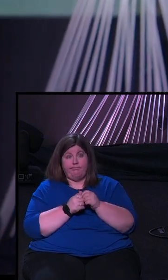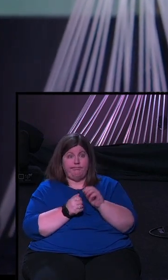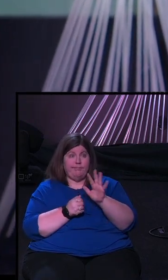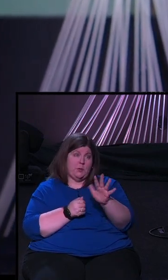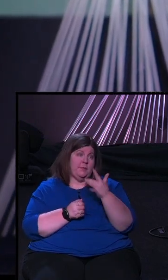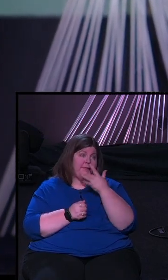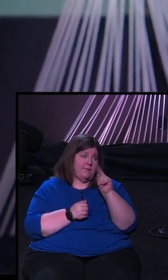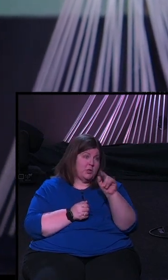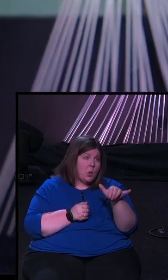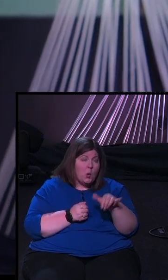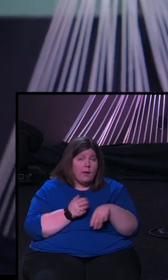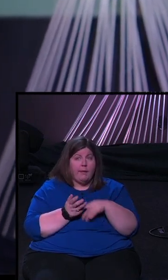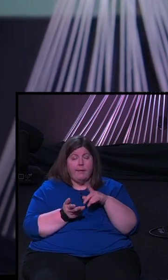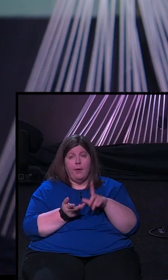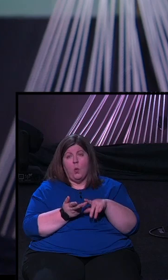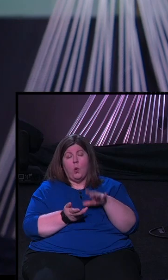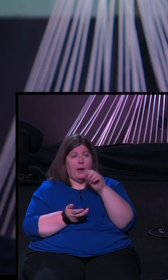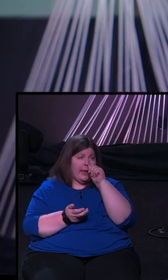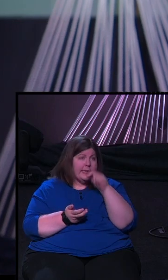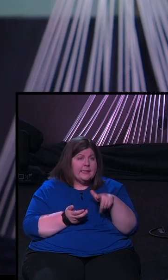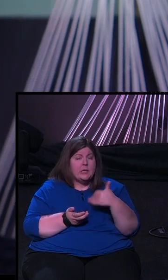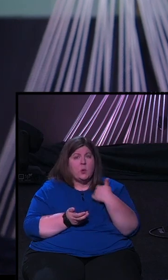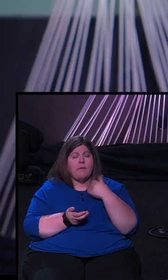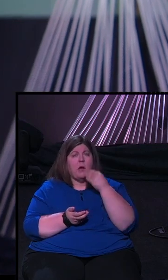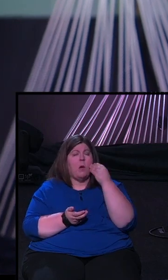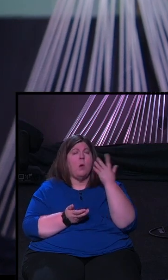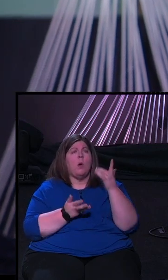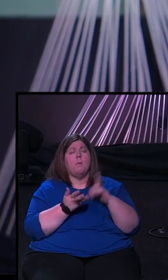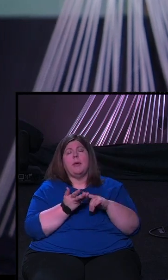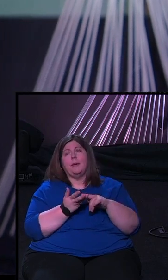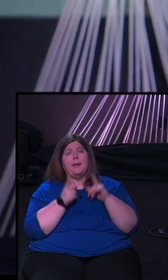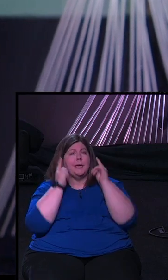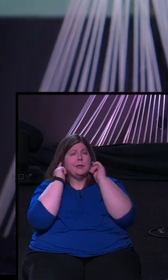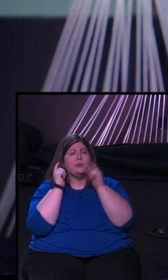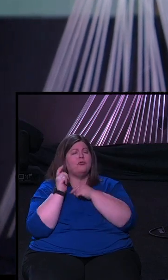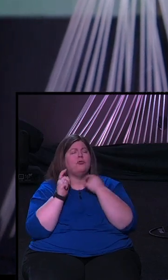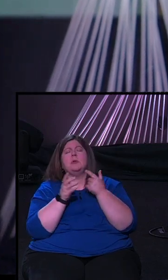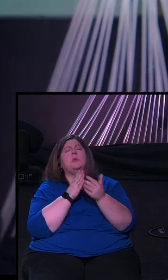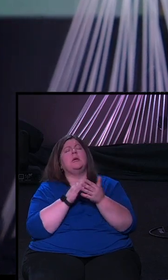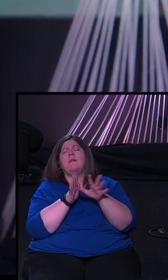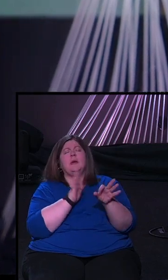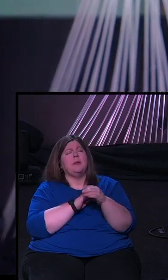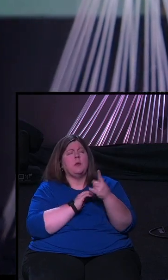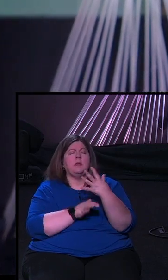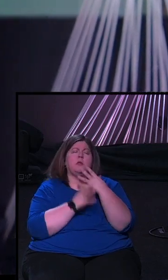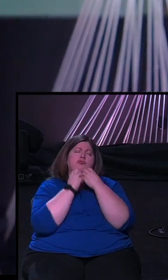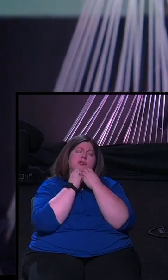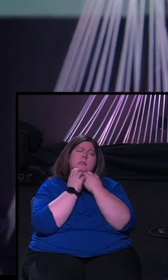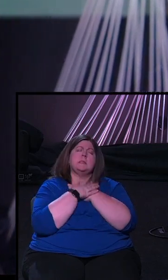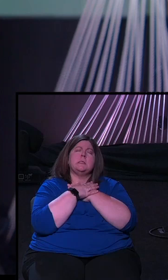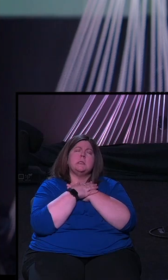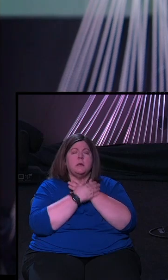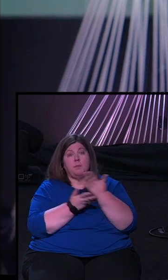toy or an antique. It could be a piece of jewelry, could anything like that. Pick like a favorite item that you have at home. Maybe